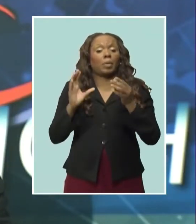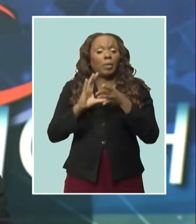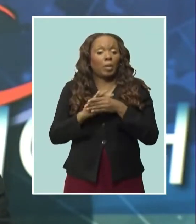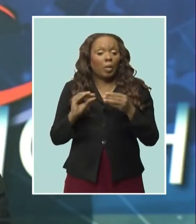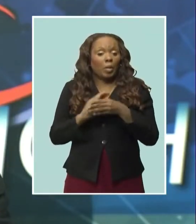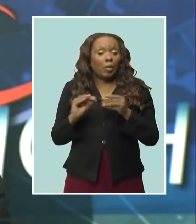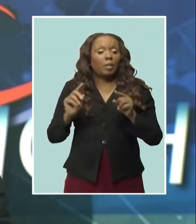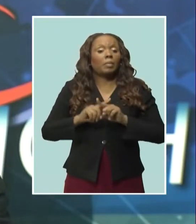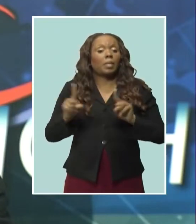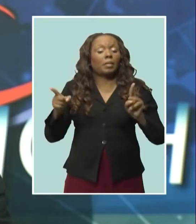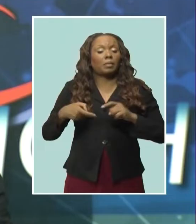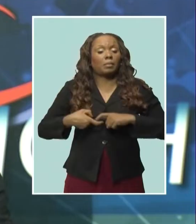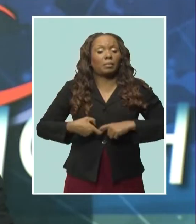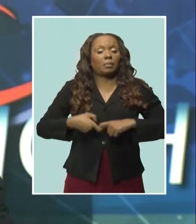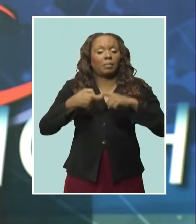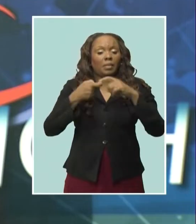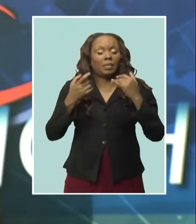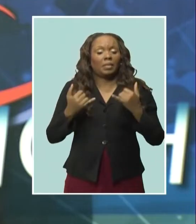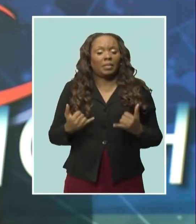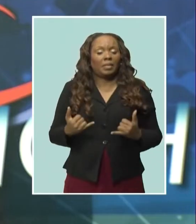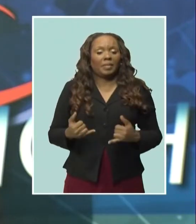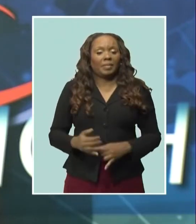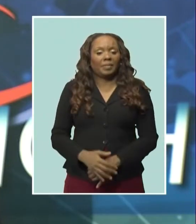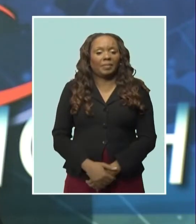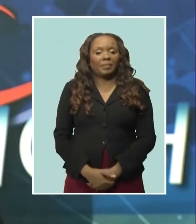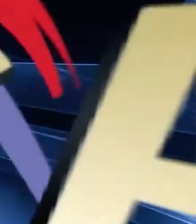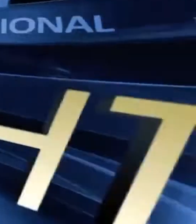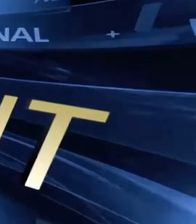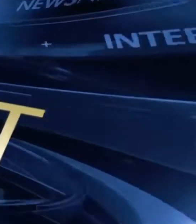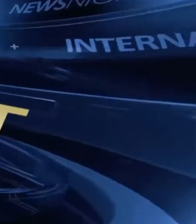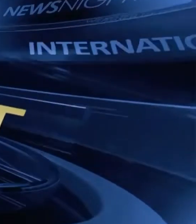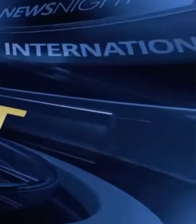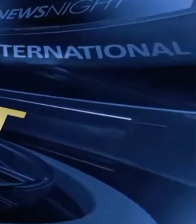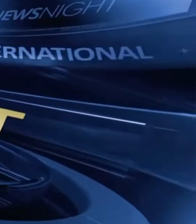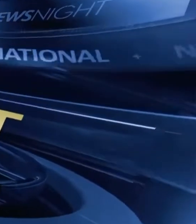on notice for an influx of sargassum.